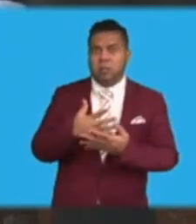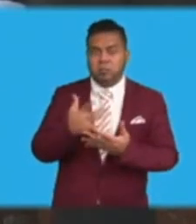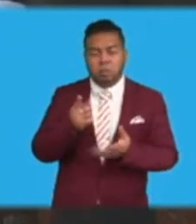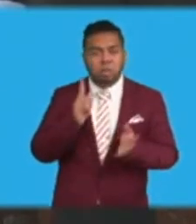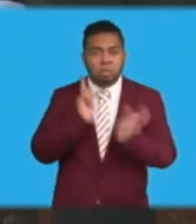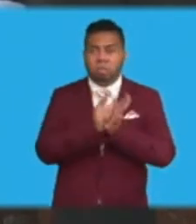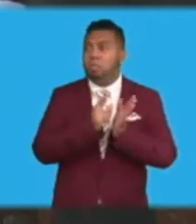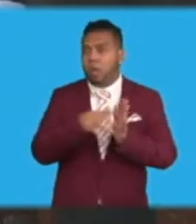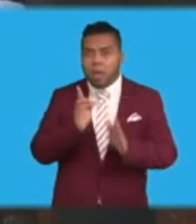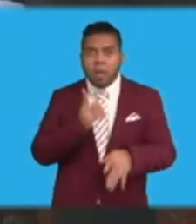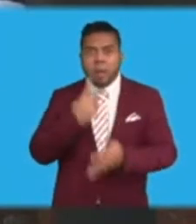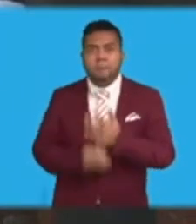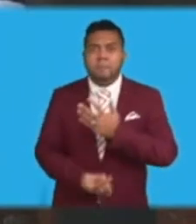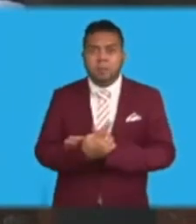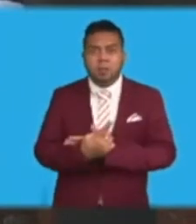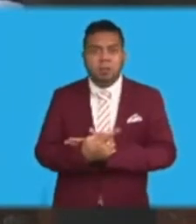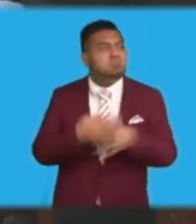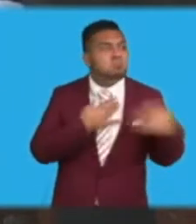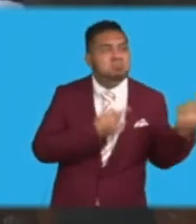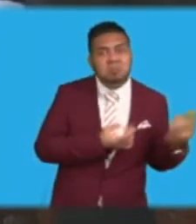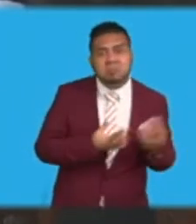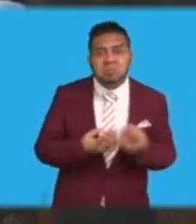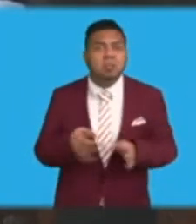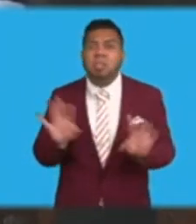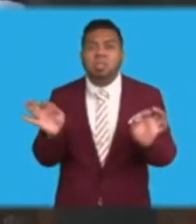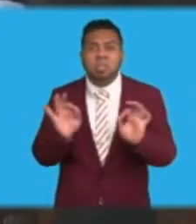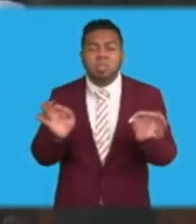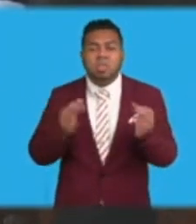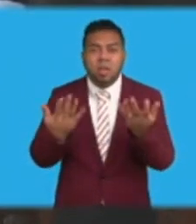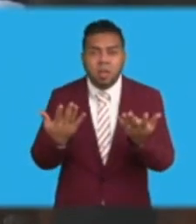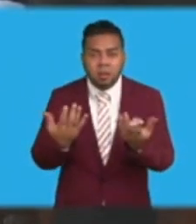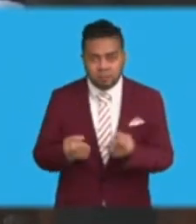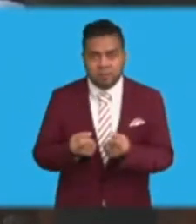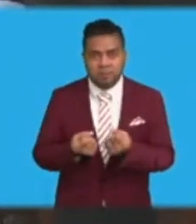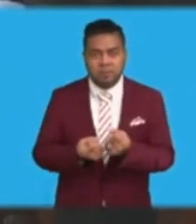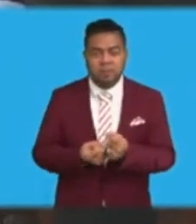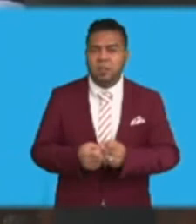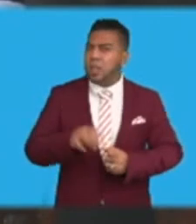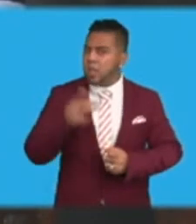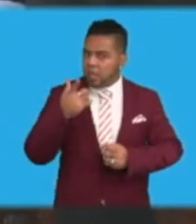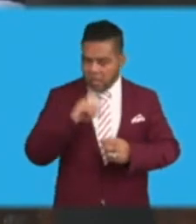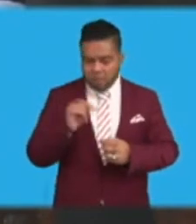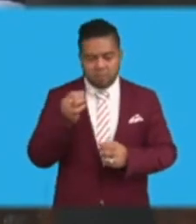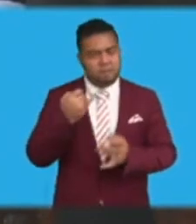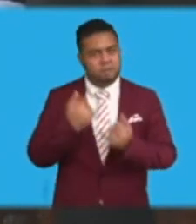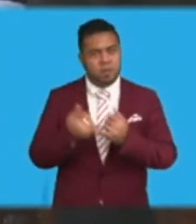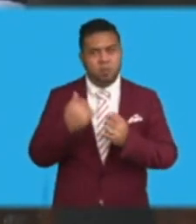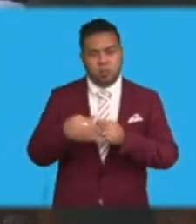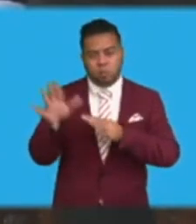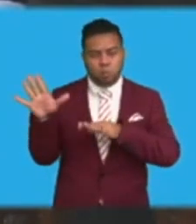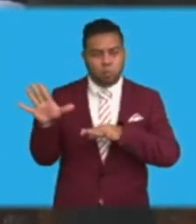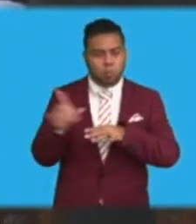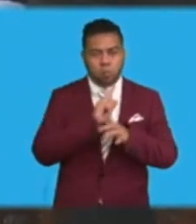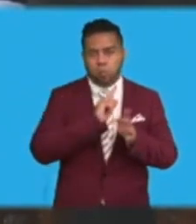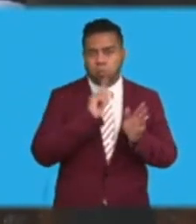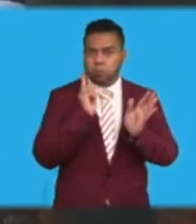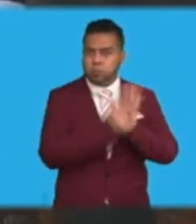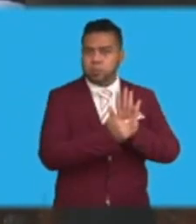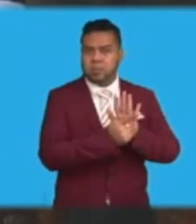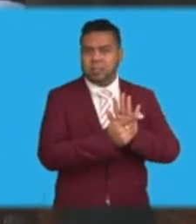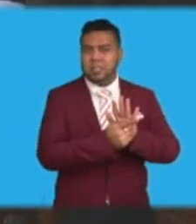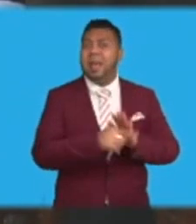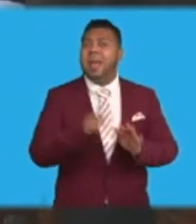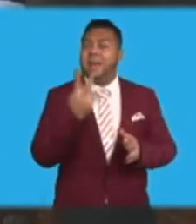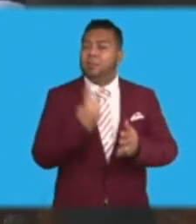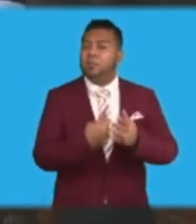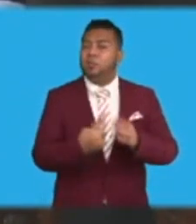no warning, no preparation, where the impact can be very swift and devastating. A recent flash flooding occurred 2